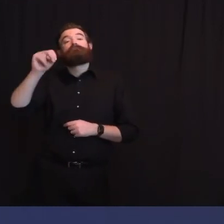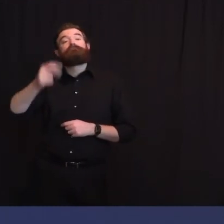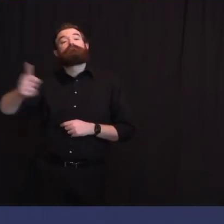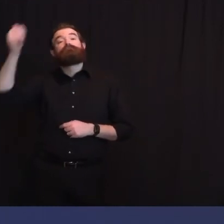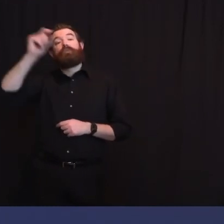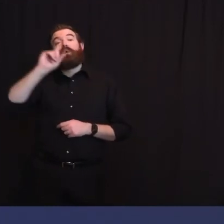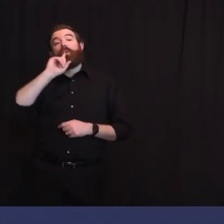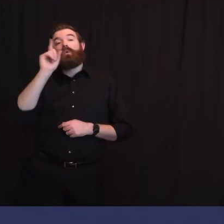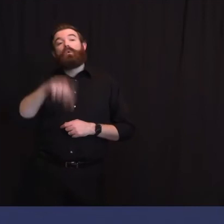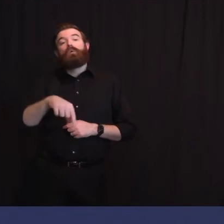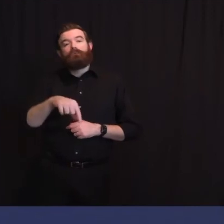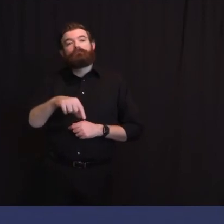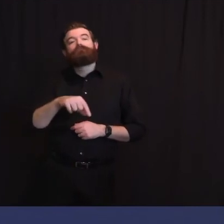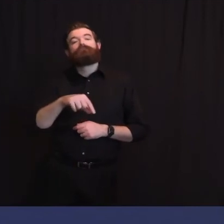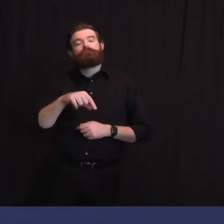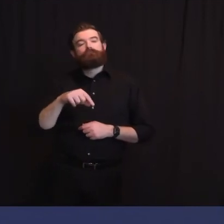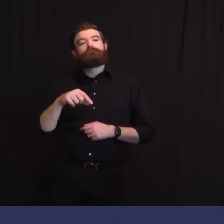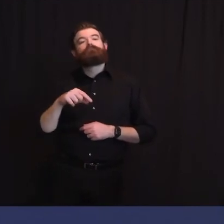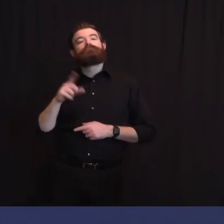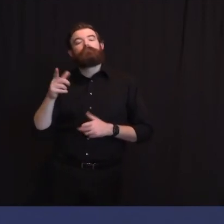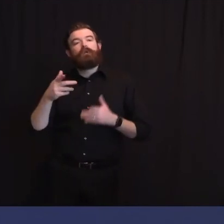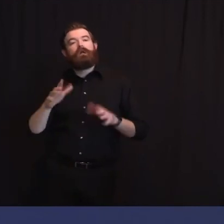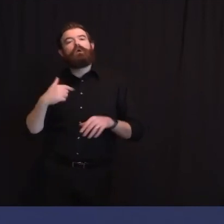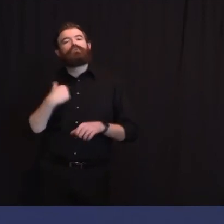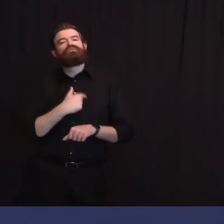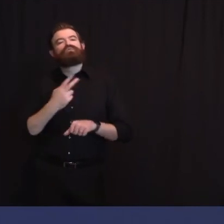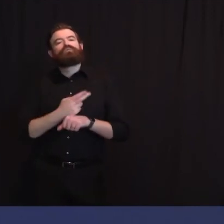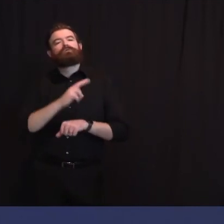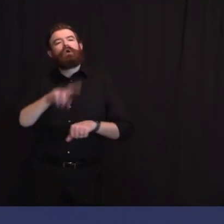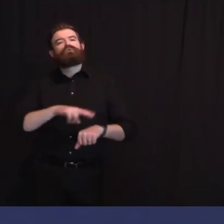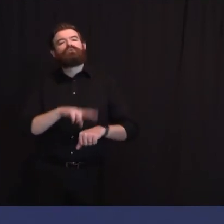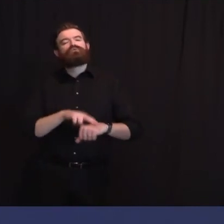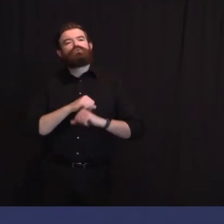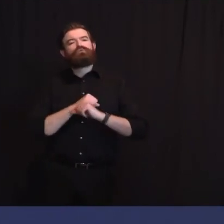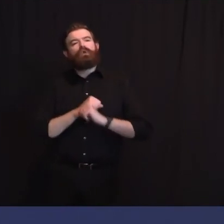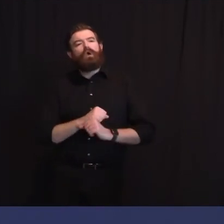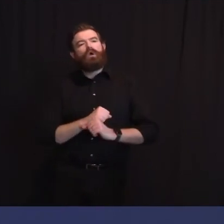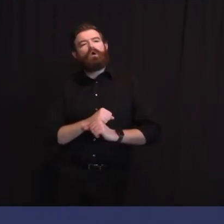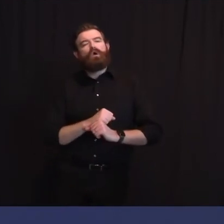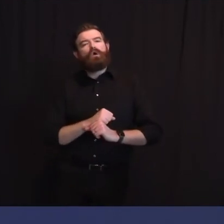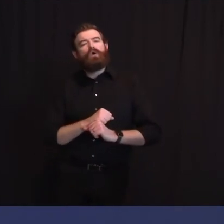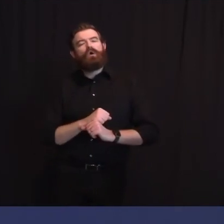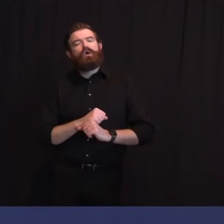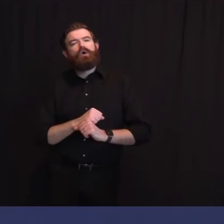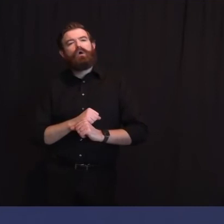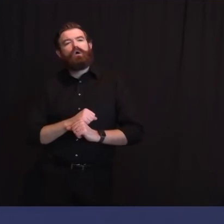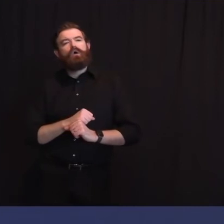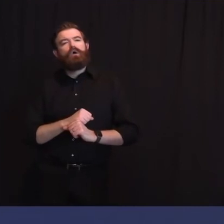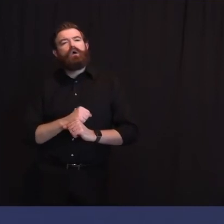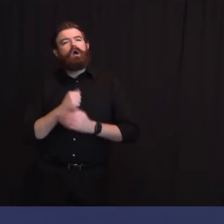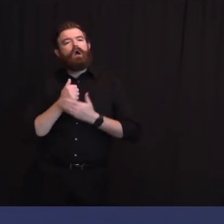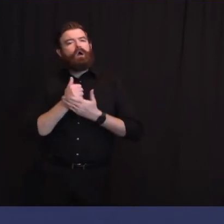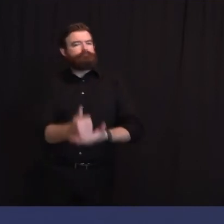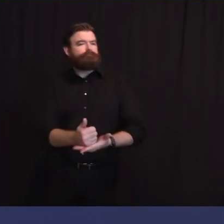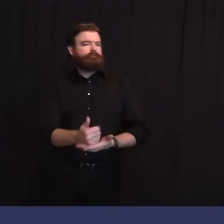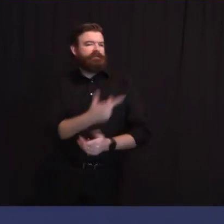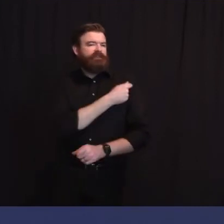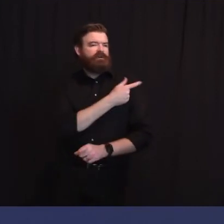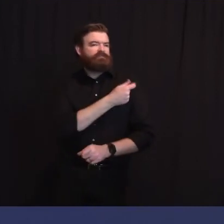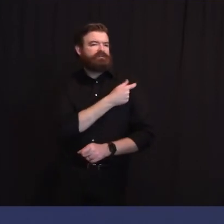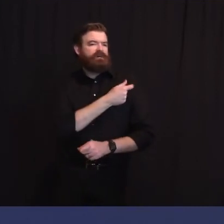that fully funded by FEMA. Do you plan to take advantage of this? And if so, how will you expand the work of the National Guard in New Jersey's COVID